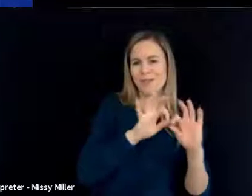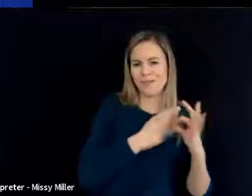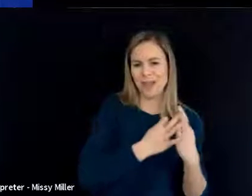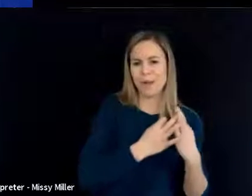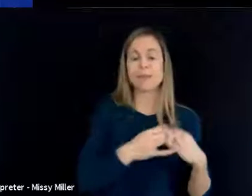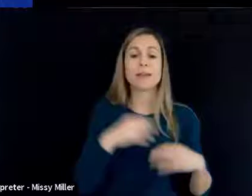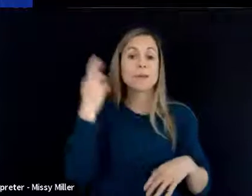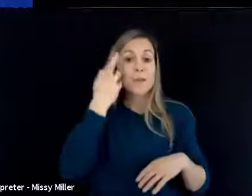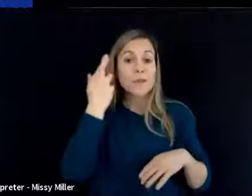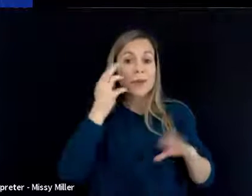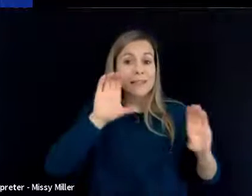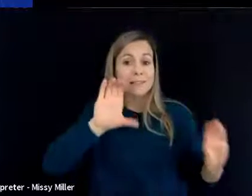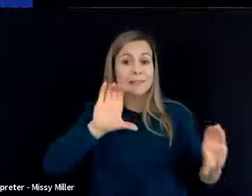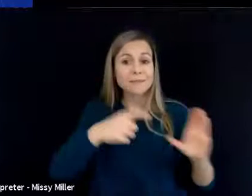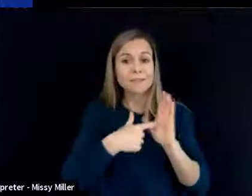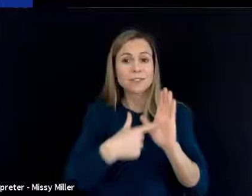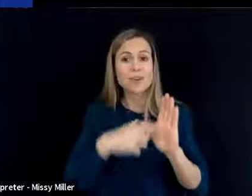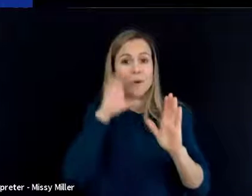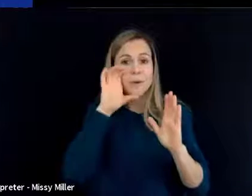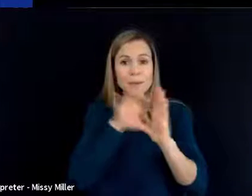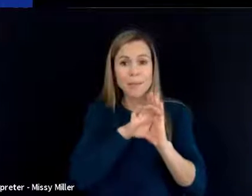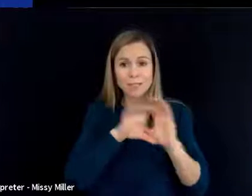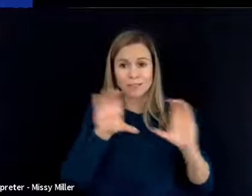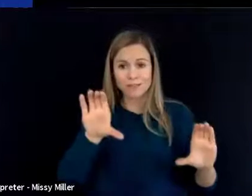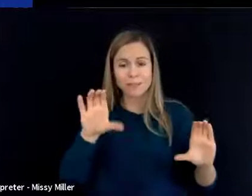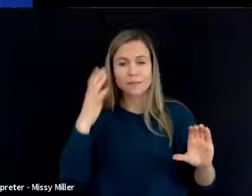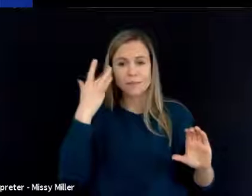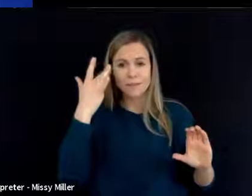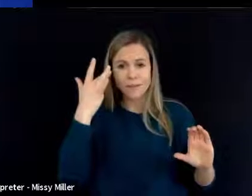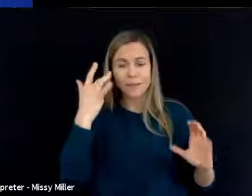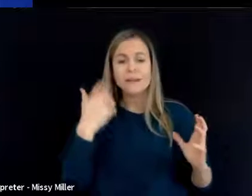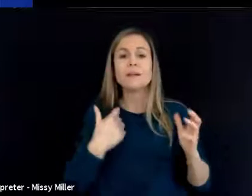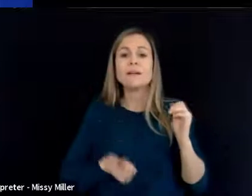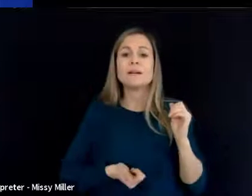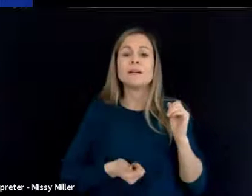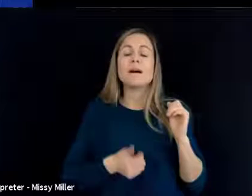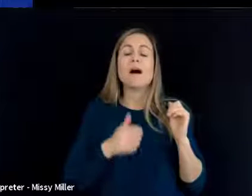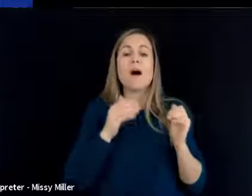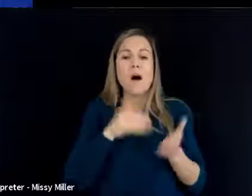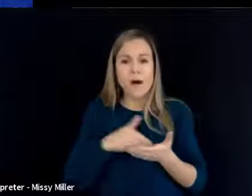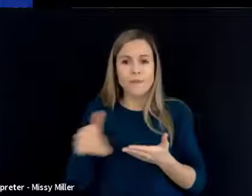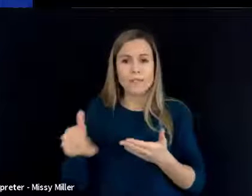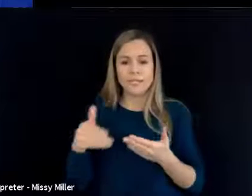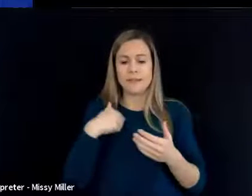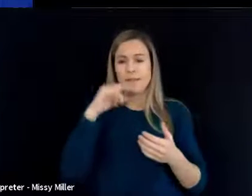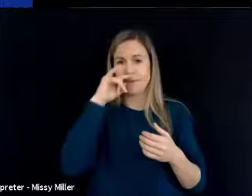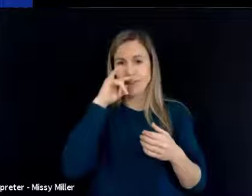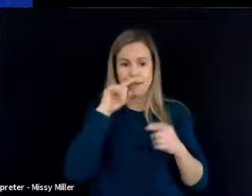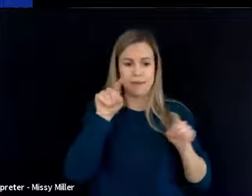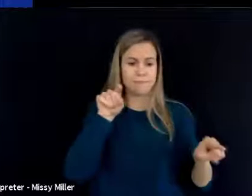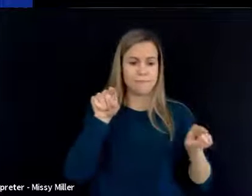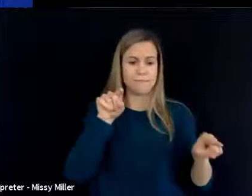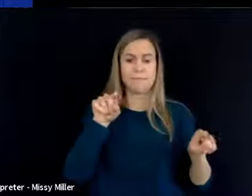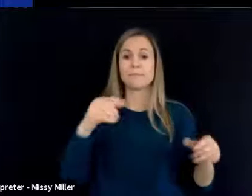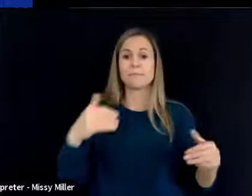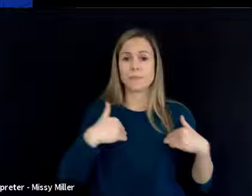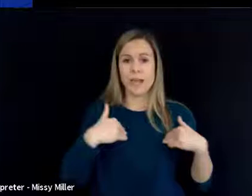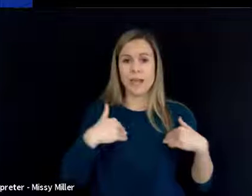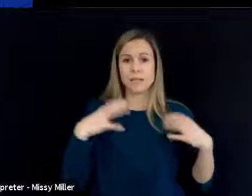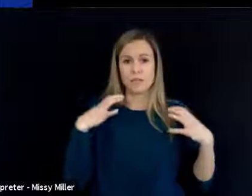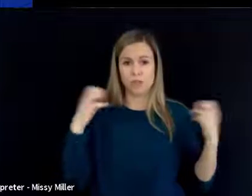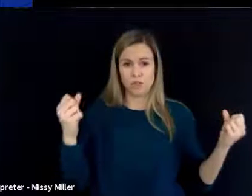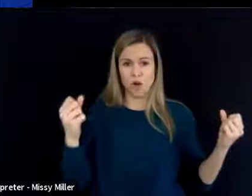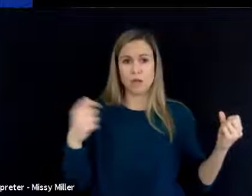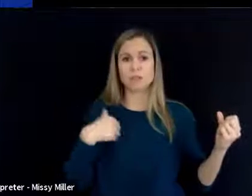kiddos on these slides is because oftentimes kids with charge, if they do have hypotonia, which